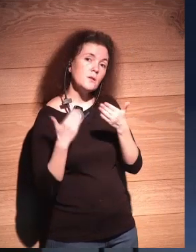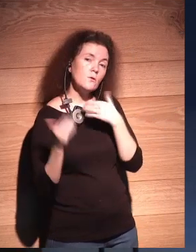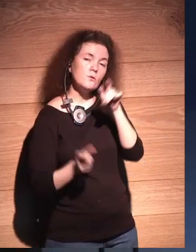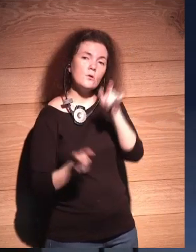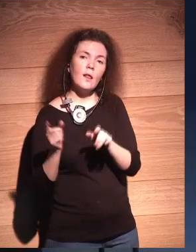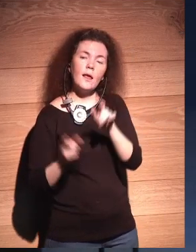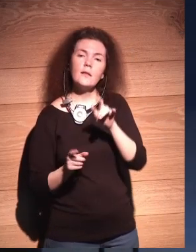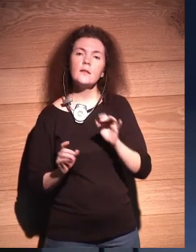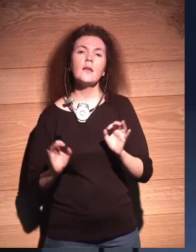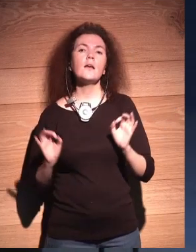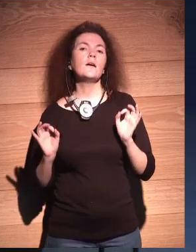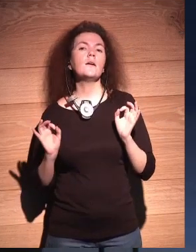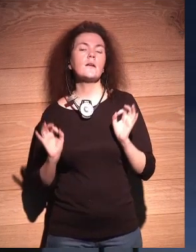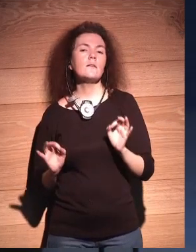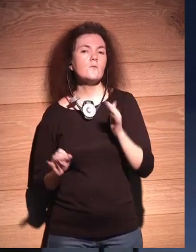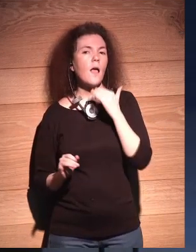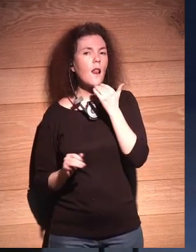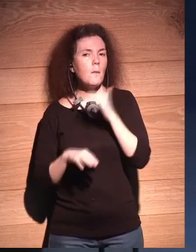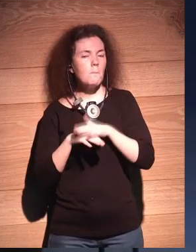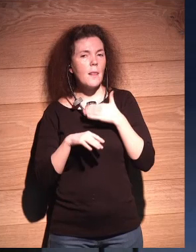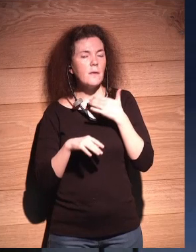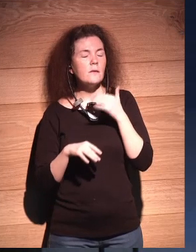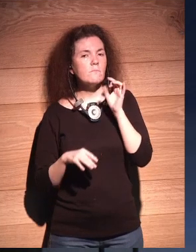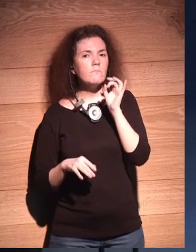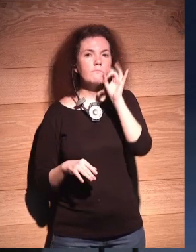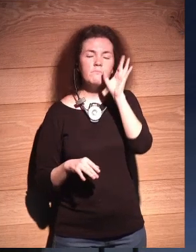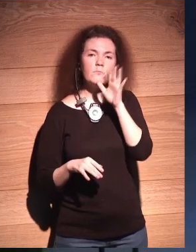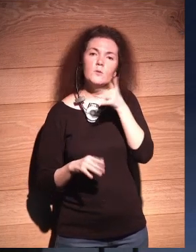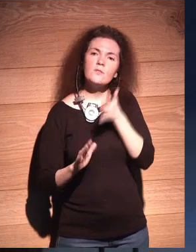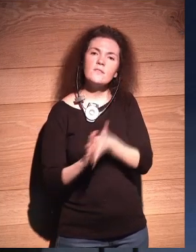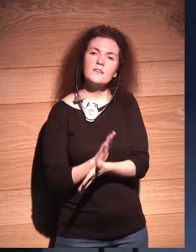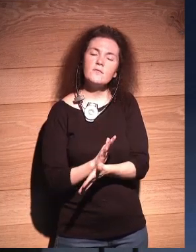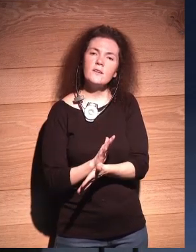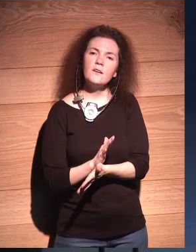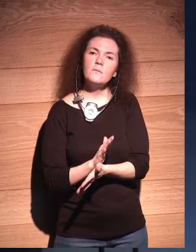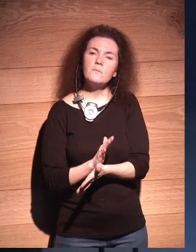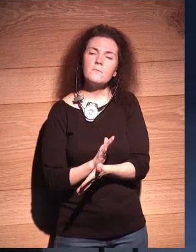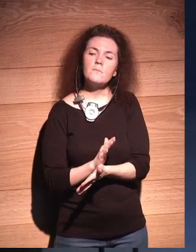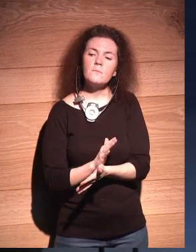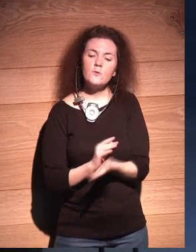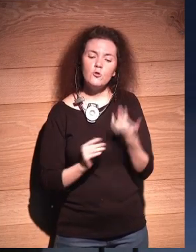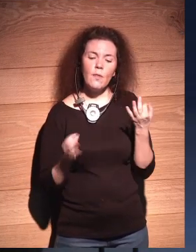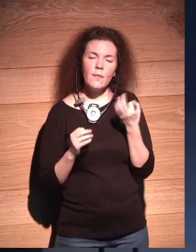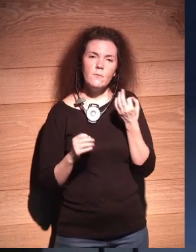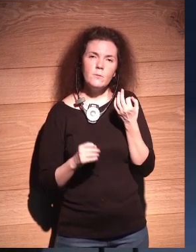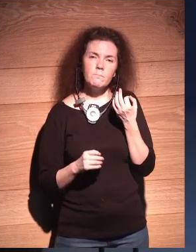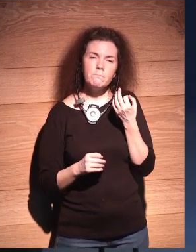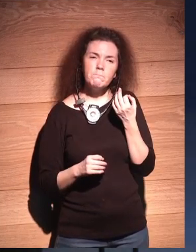really is shocking for me because it means looking at those very dire situations and trying to